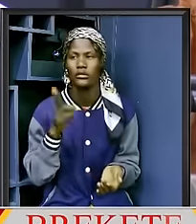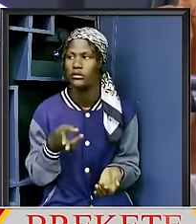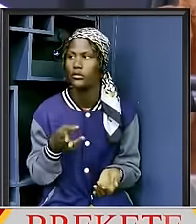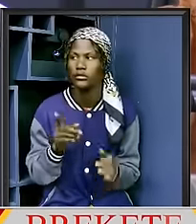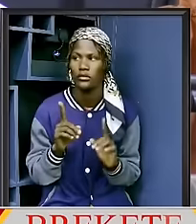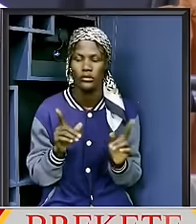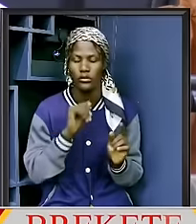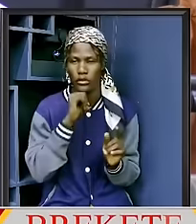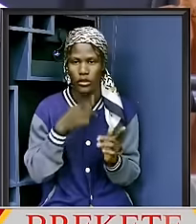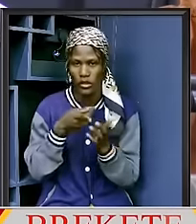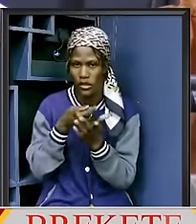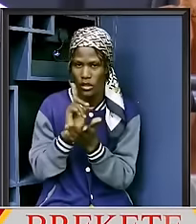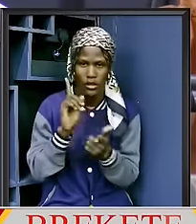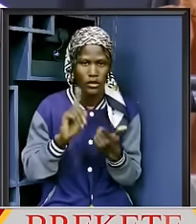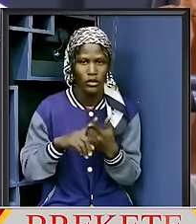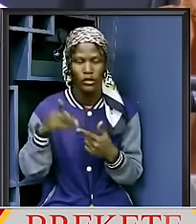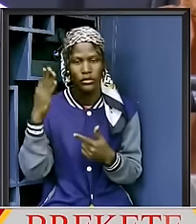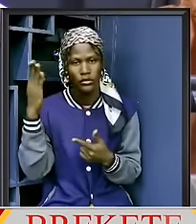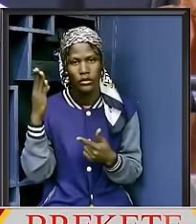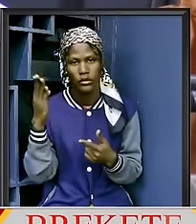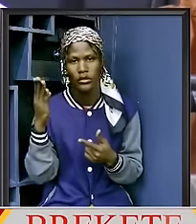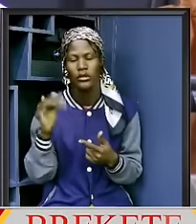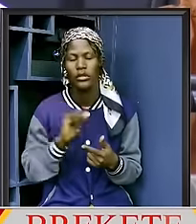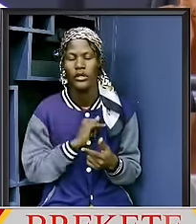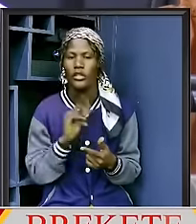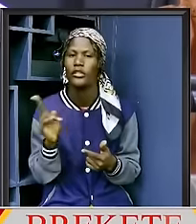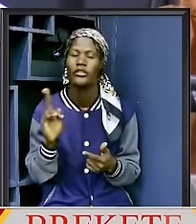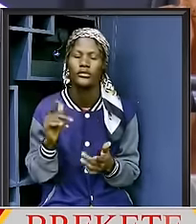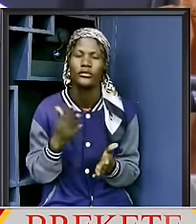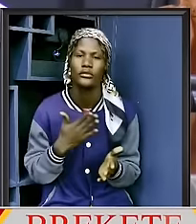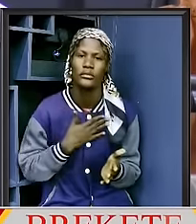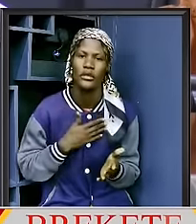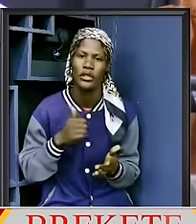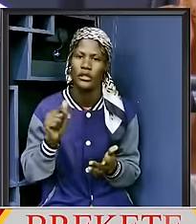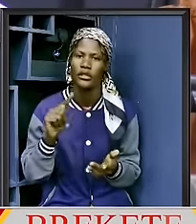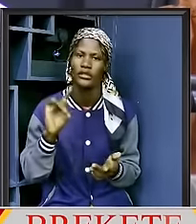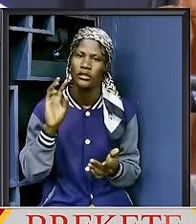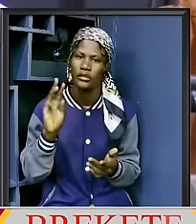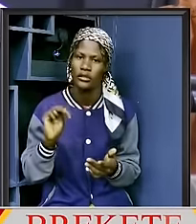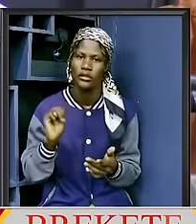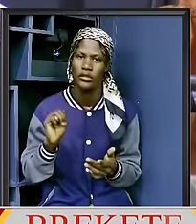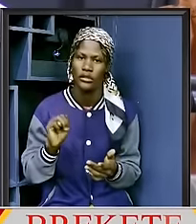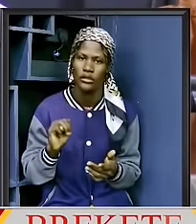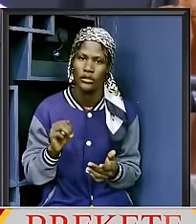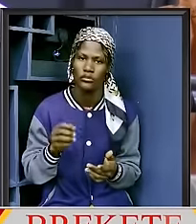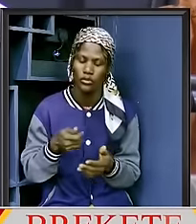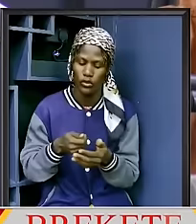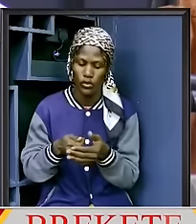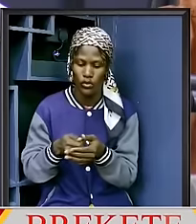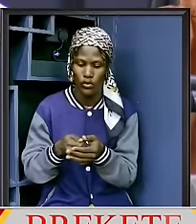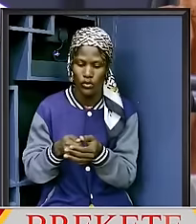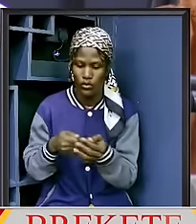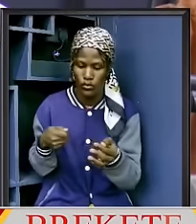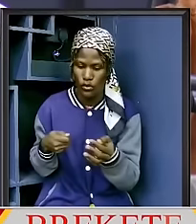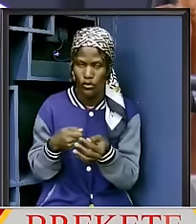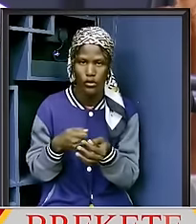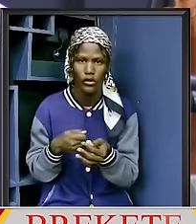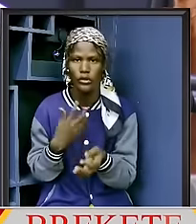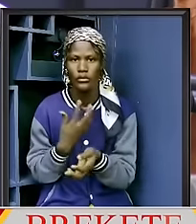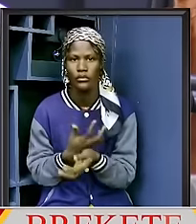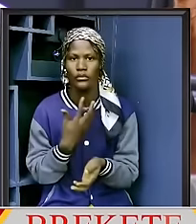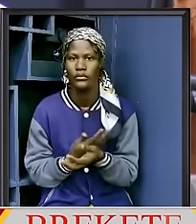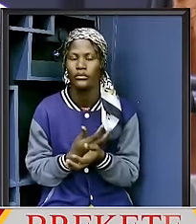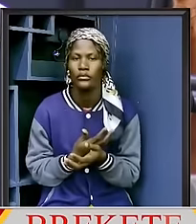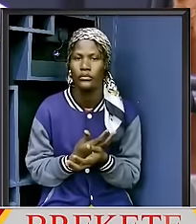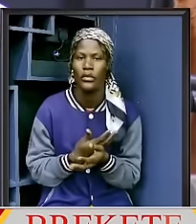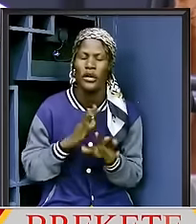transfer directly to them, I will use my ATM, withdraw the money, and do the transfer. How